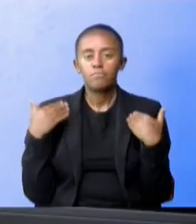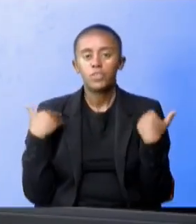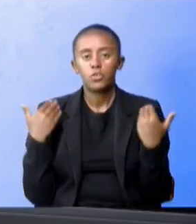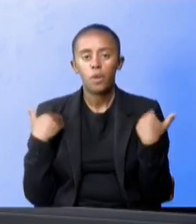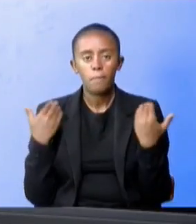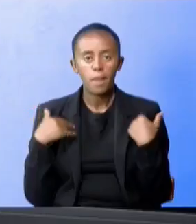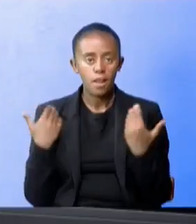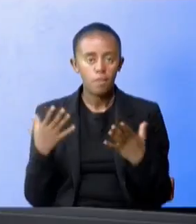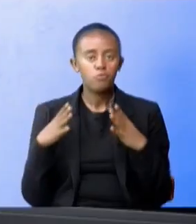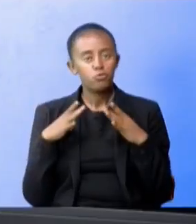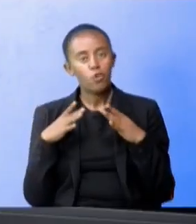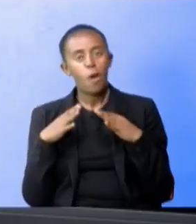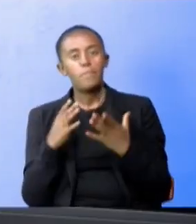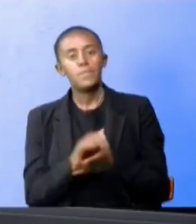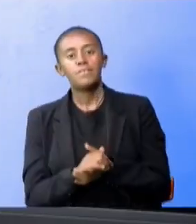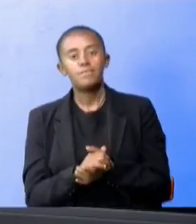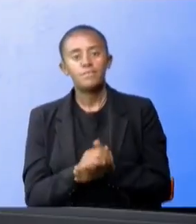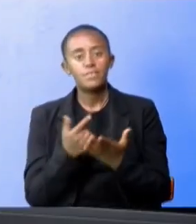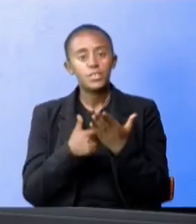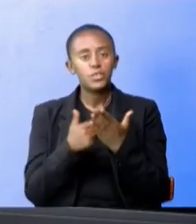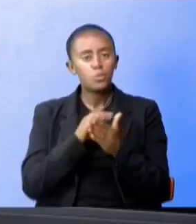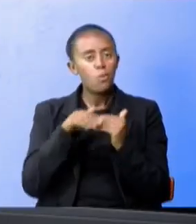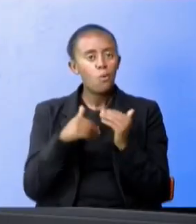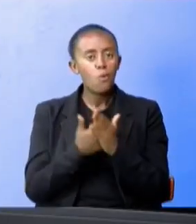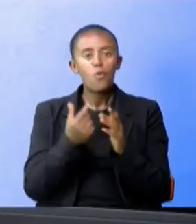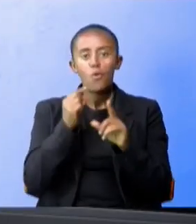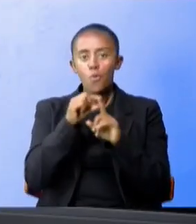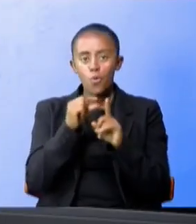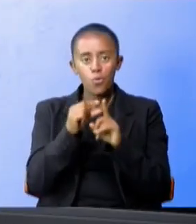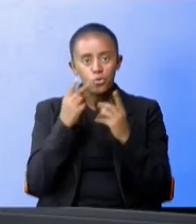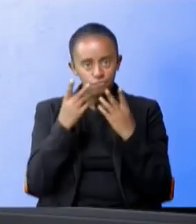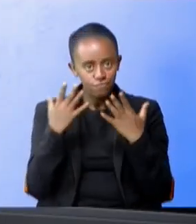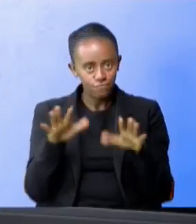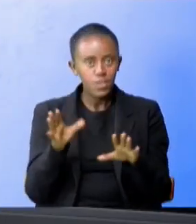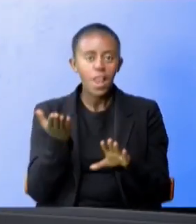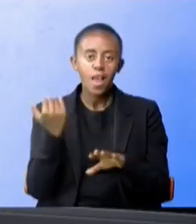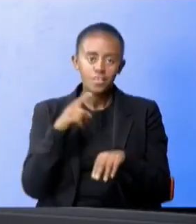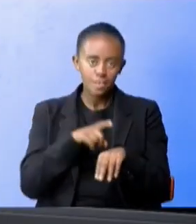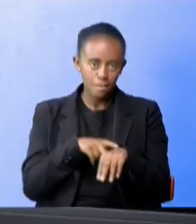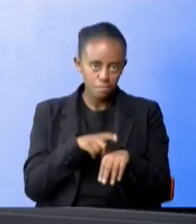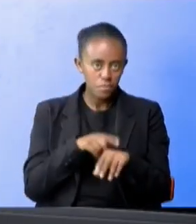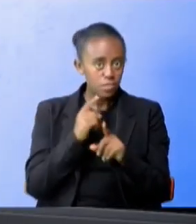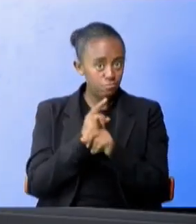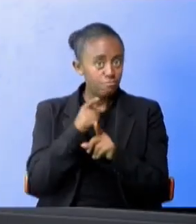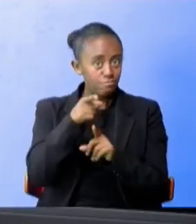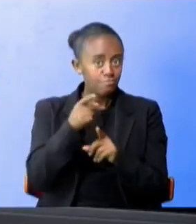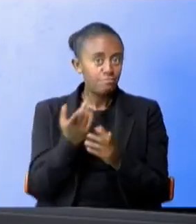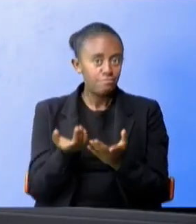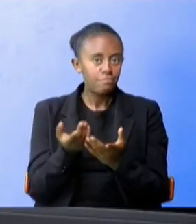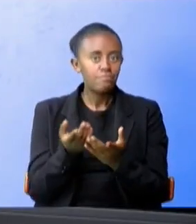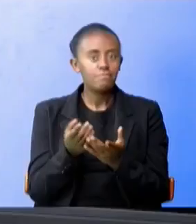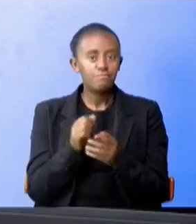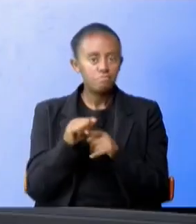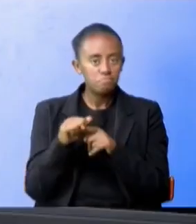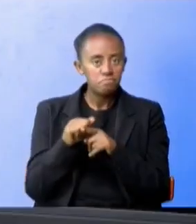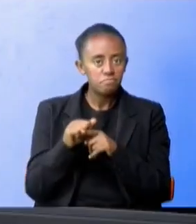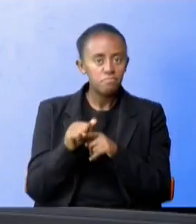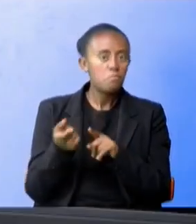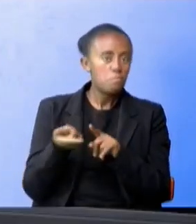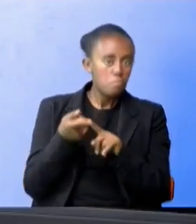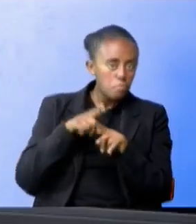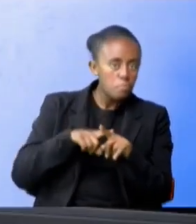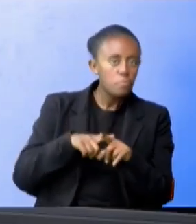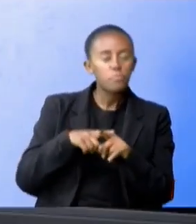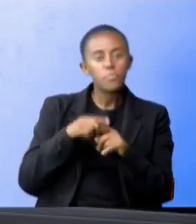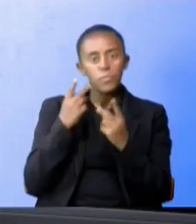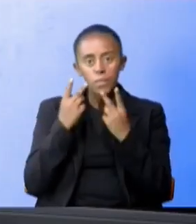very enjoyable. So these were all of the words that we saw last time. I'm sure you have went back to it. You went back to it and